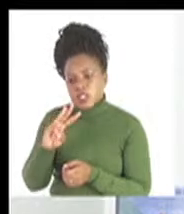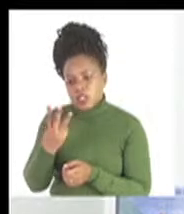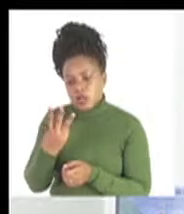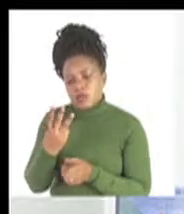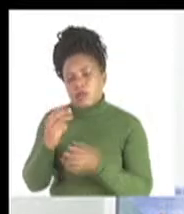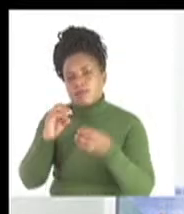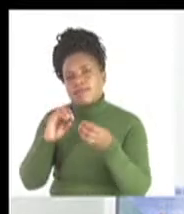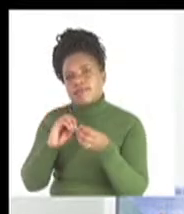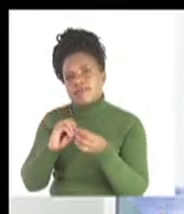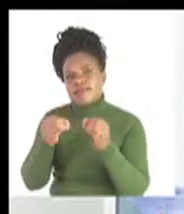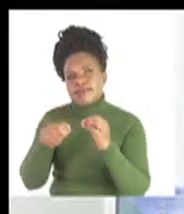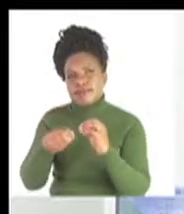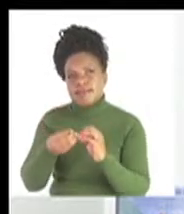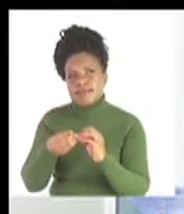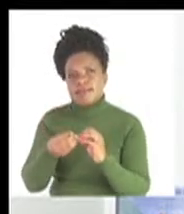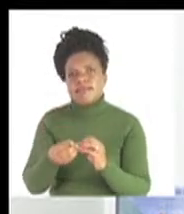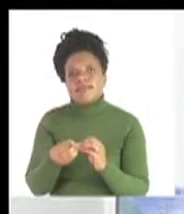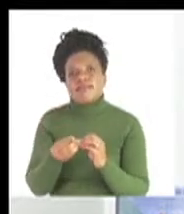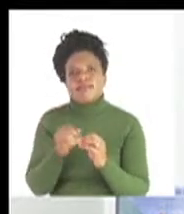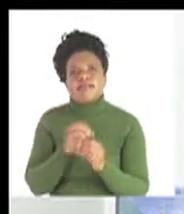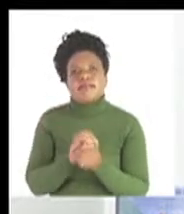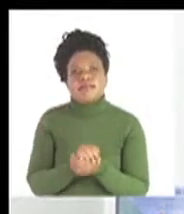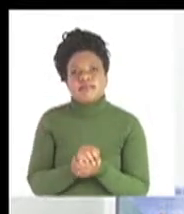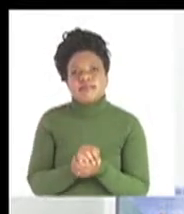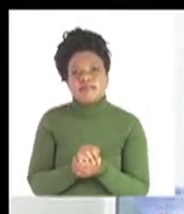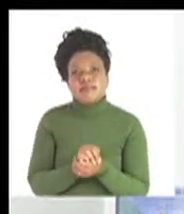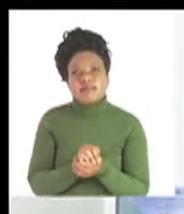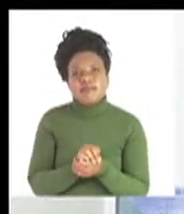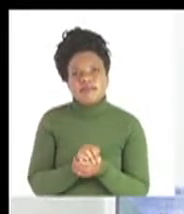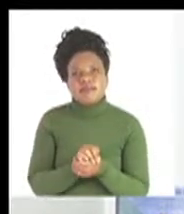1,000. So we say